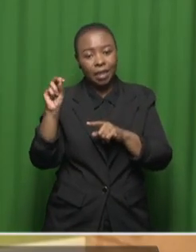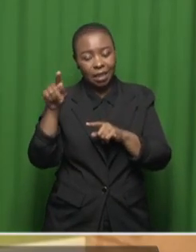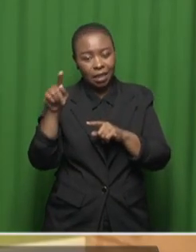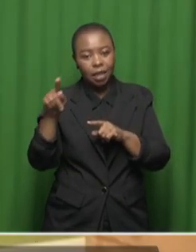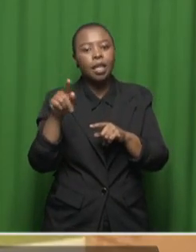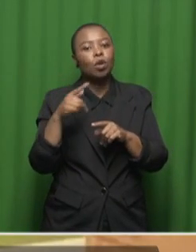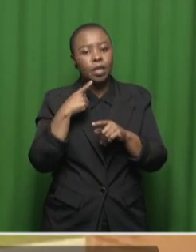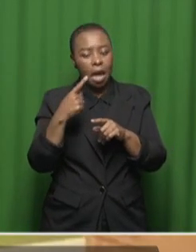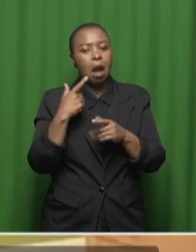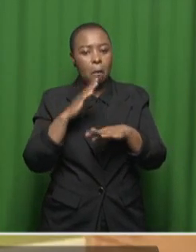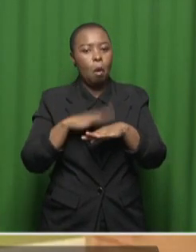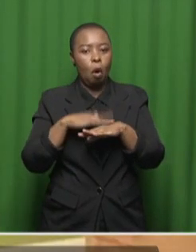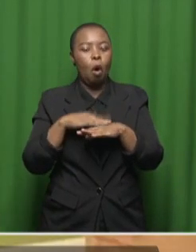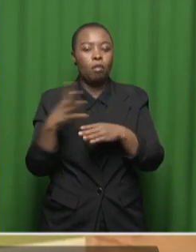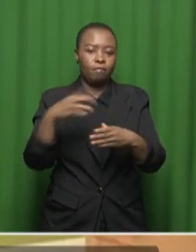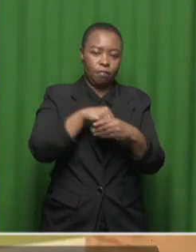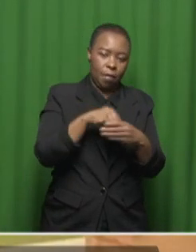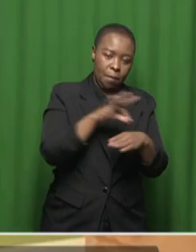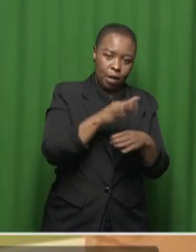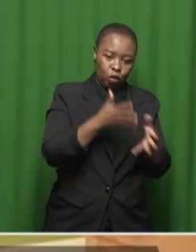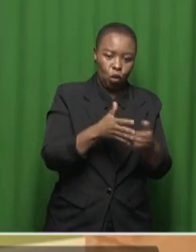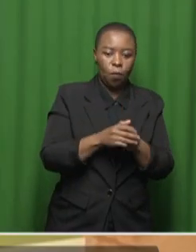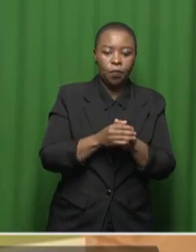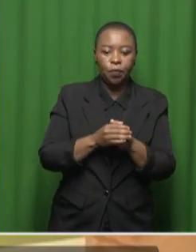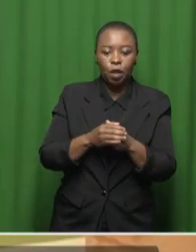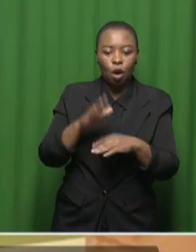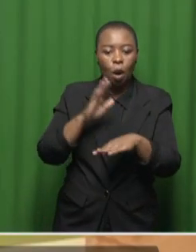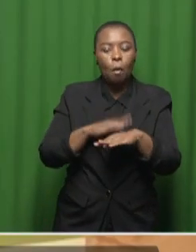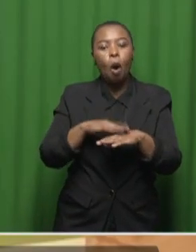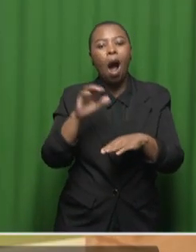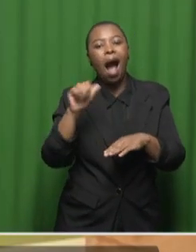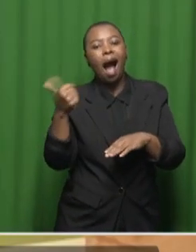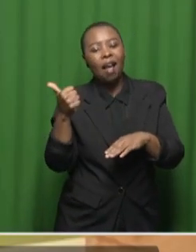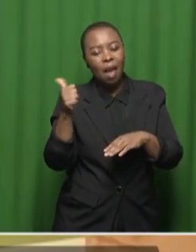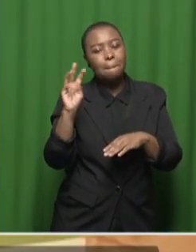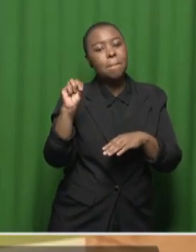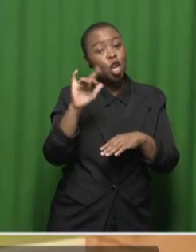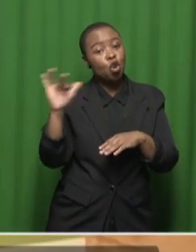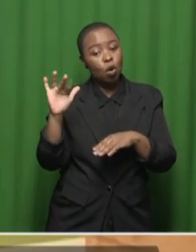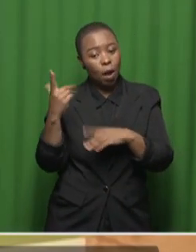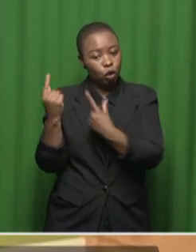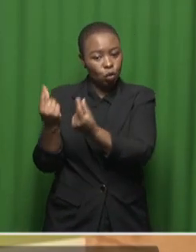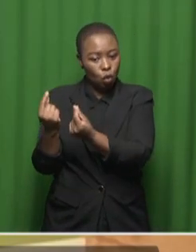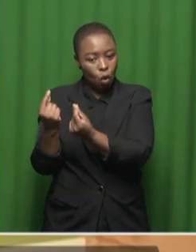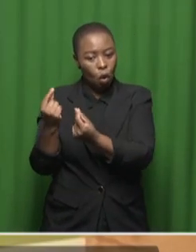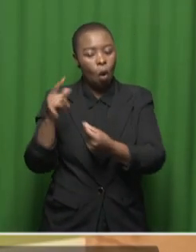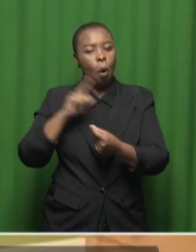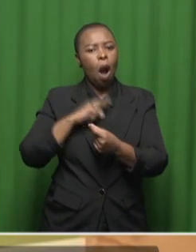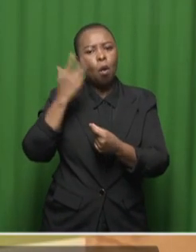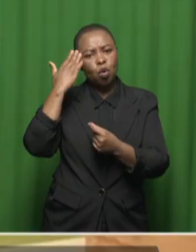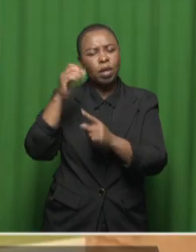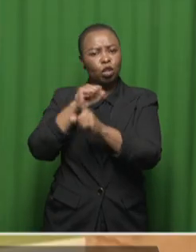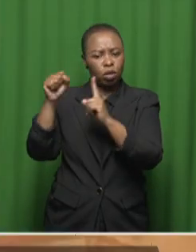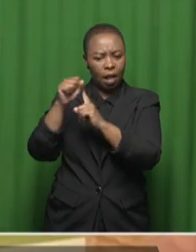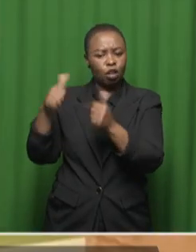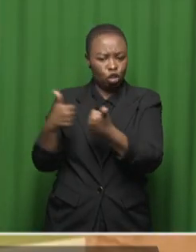let's definitely bring it in. Then we said, what can we do with the other million? We know we've got a societal challenge that we're